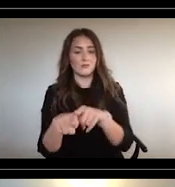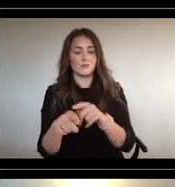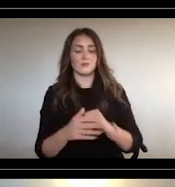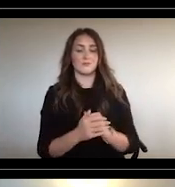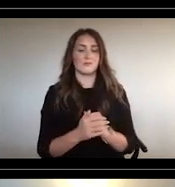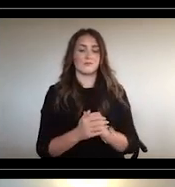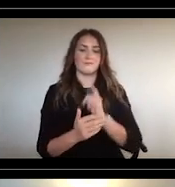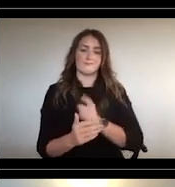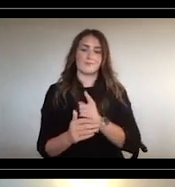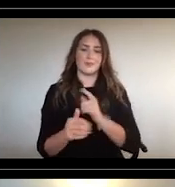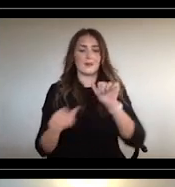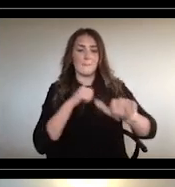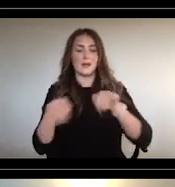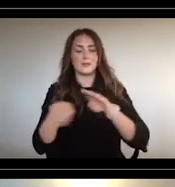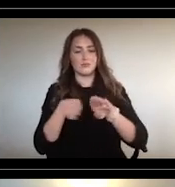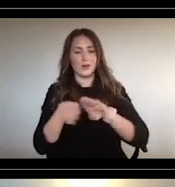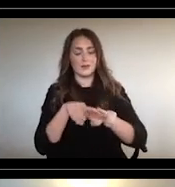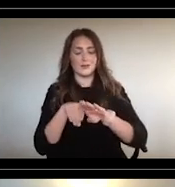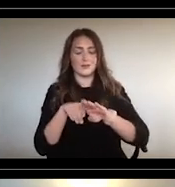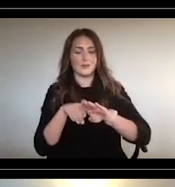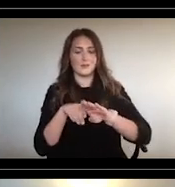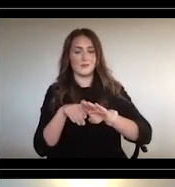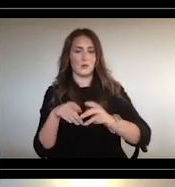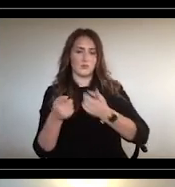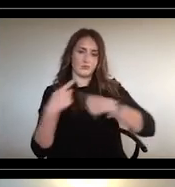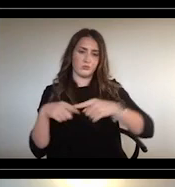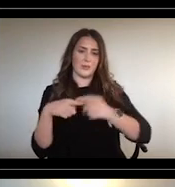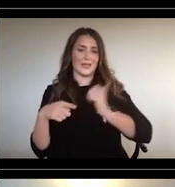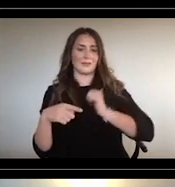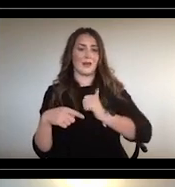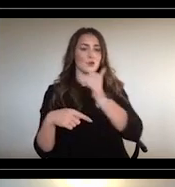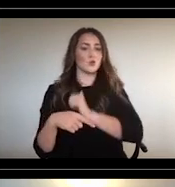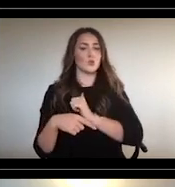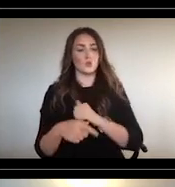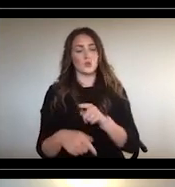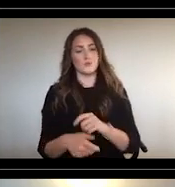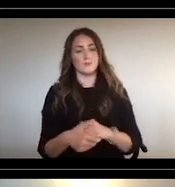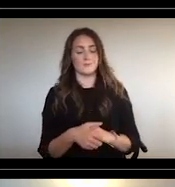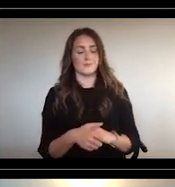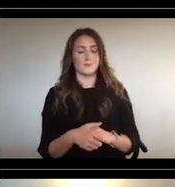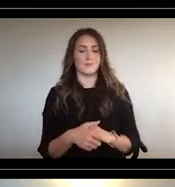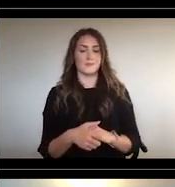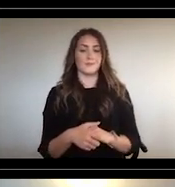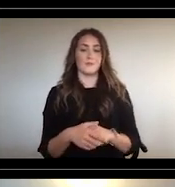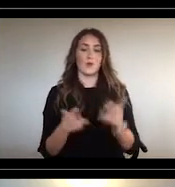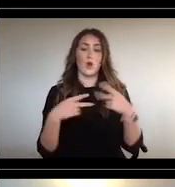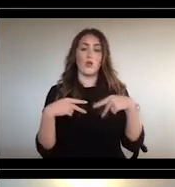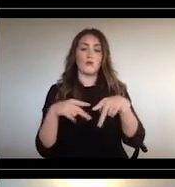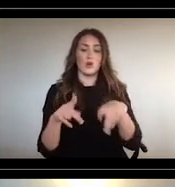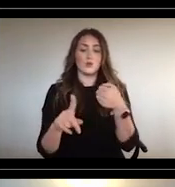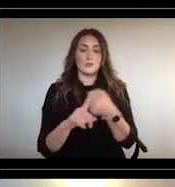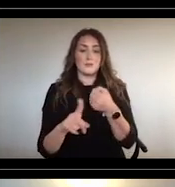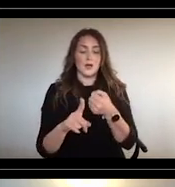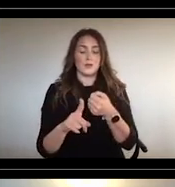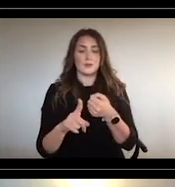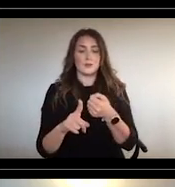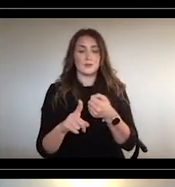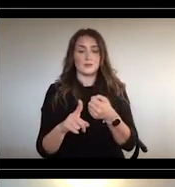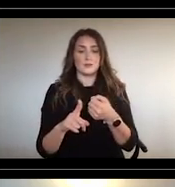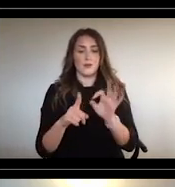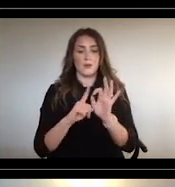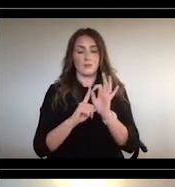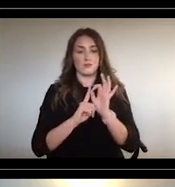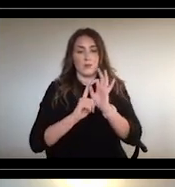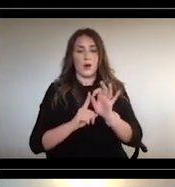good behaviours that we would expect of drivers using the public network. The roads affected, the proposed